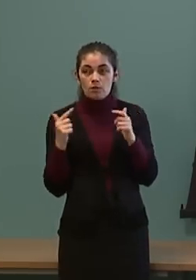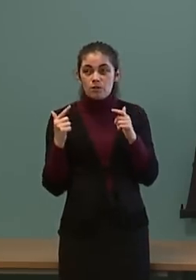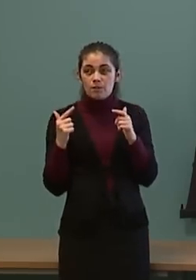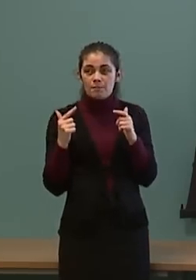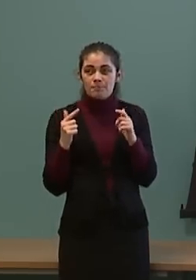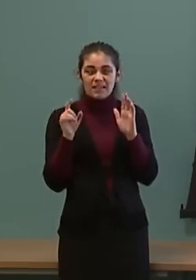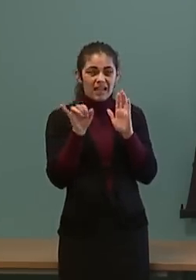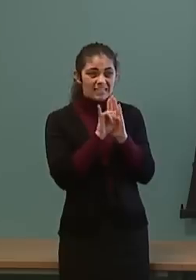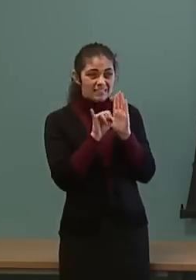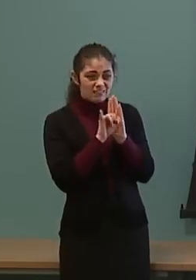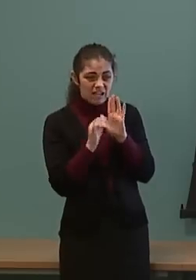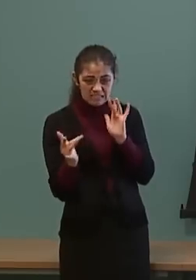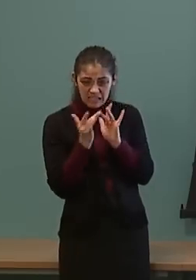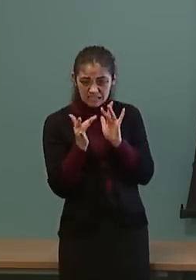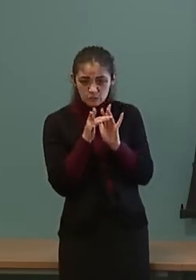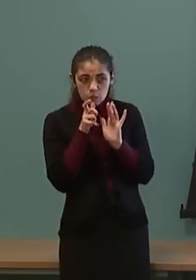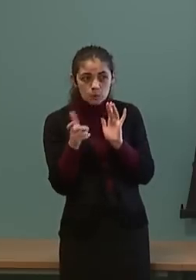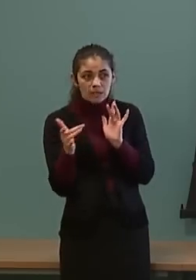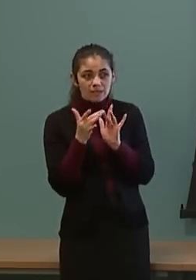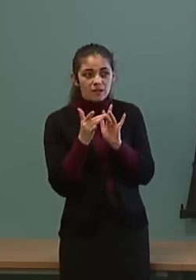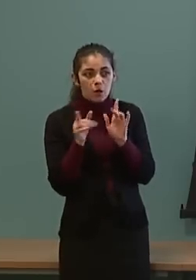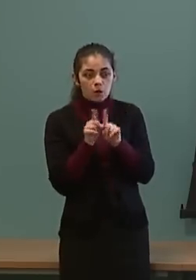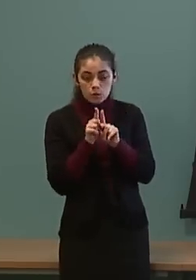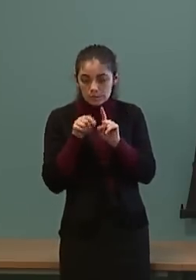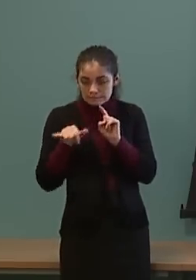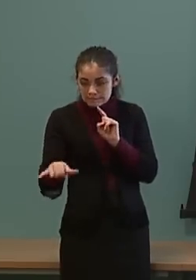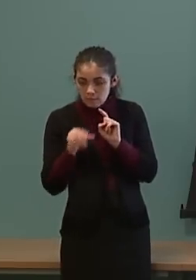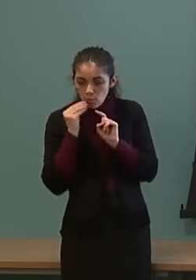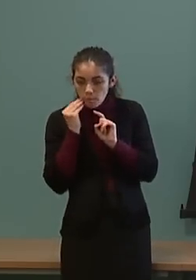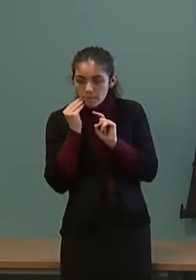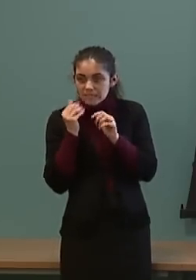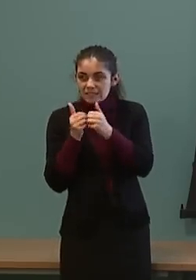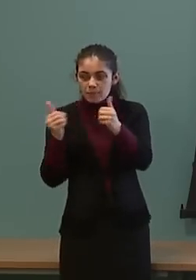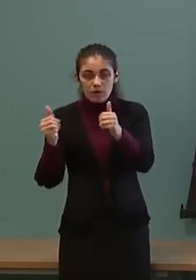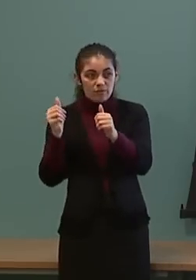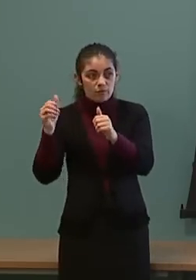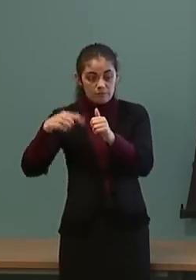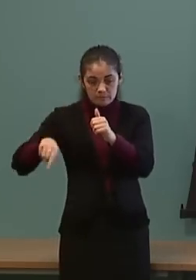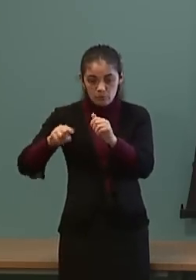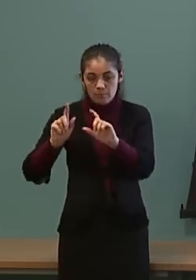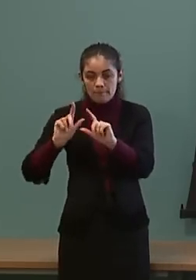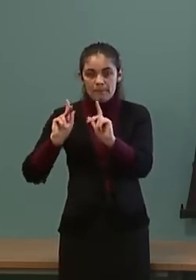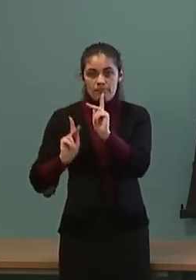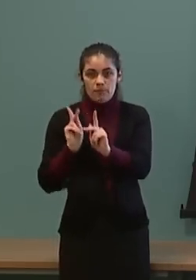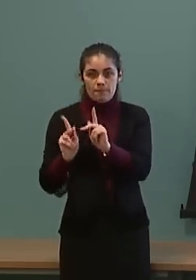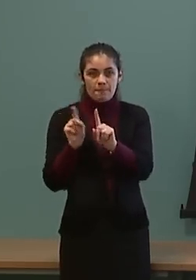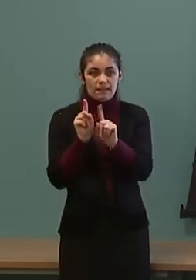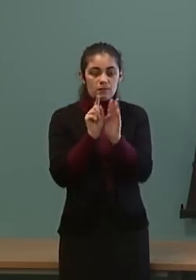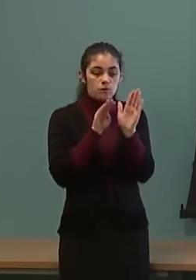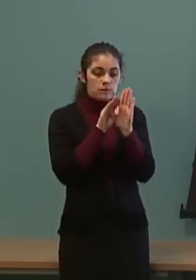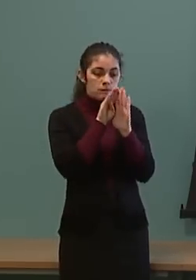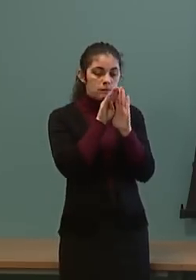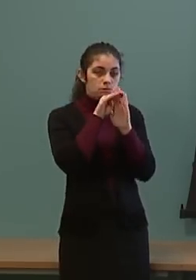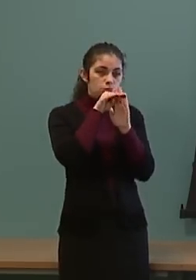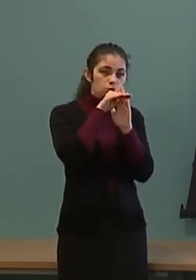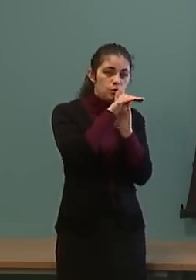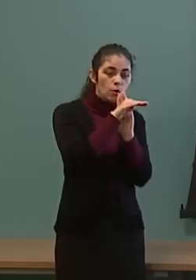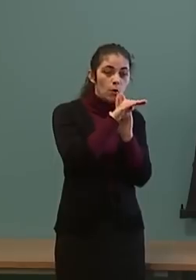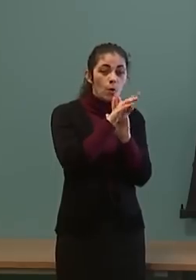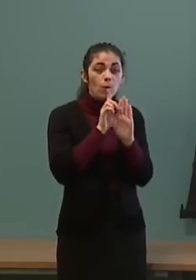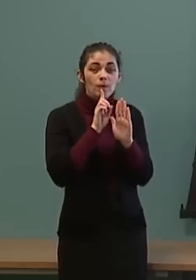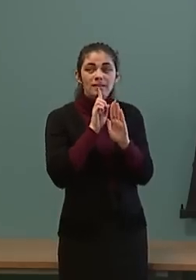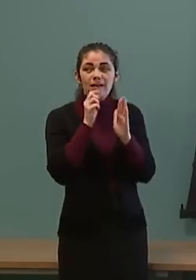possible, identify their contacts, and then quarantine their contacts to reduce that curve, to flatten that curve. That's in